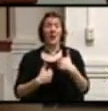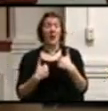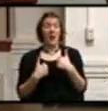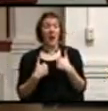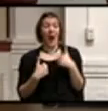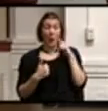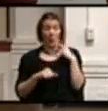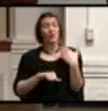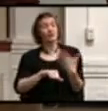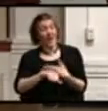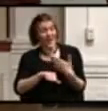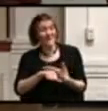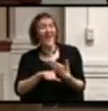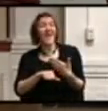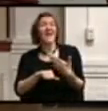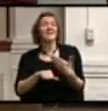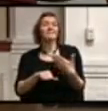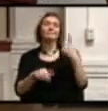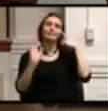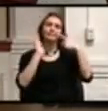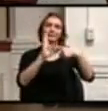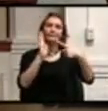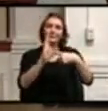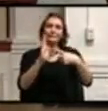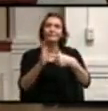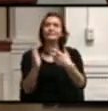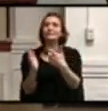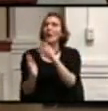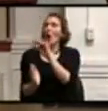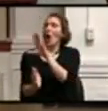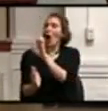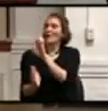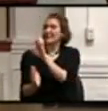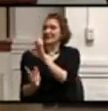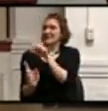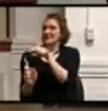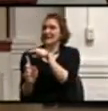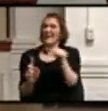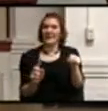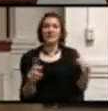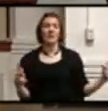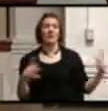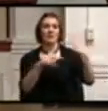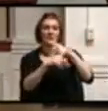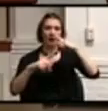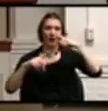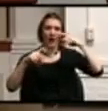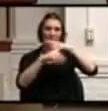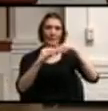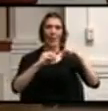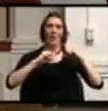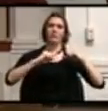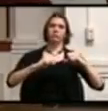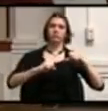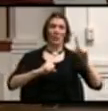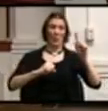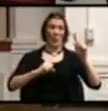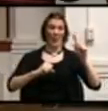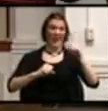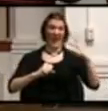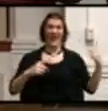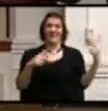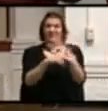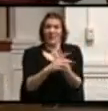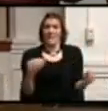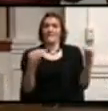do, let's just say for an office building, 1.5 times as complicated or as strong. And so what happens